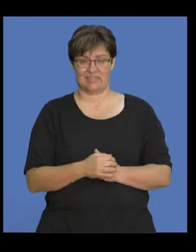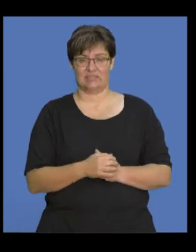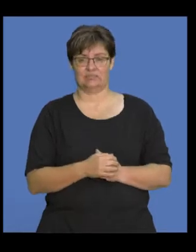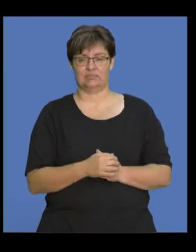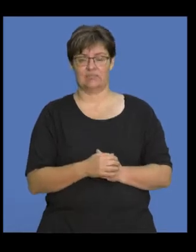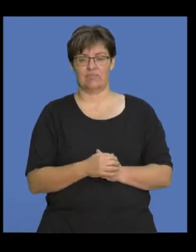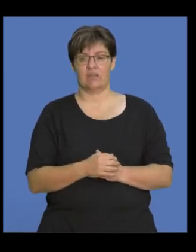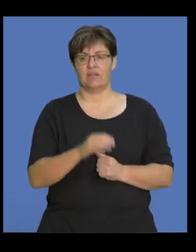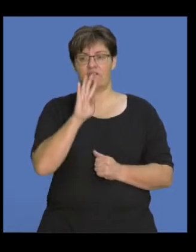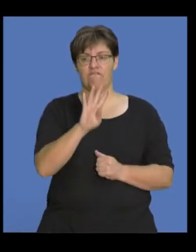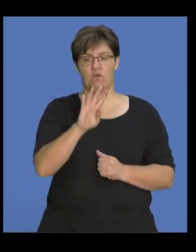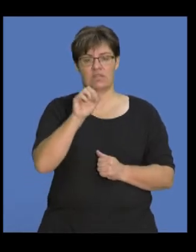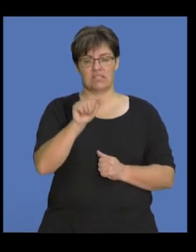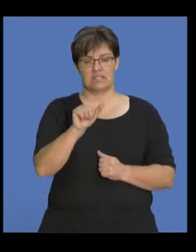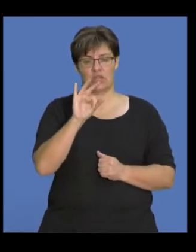is 4,637.